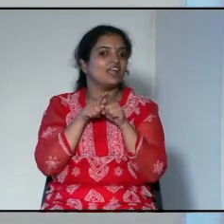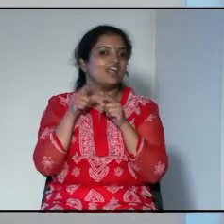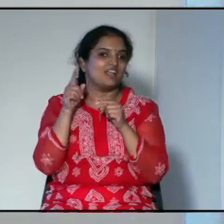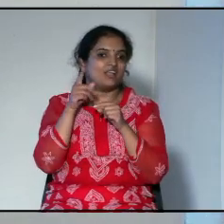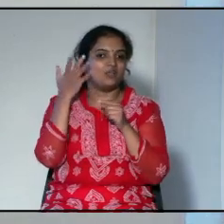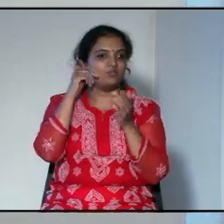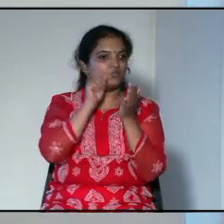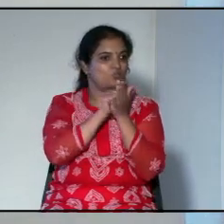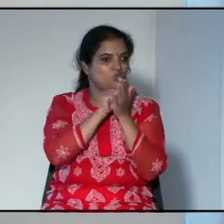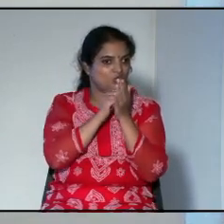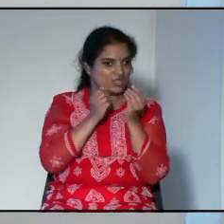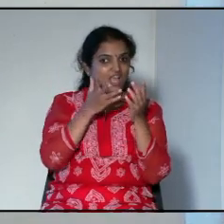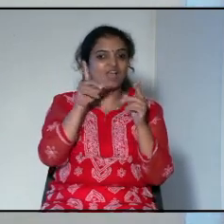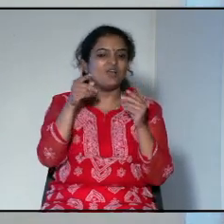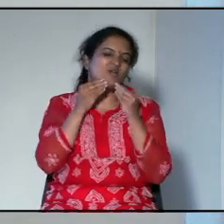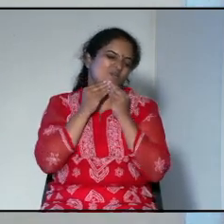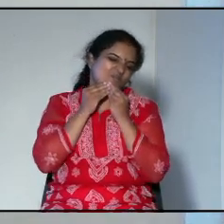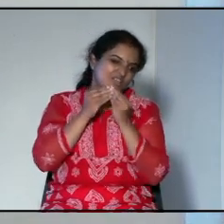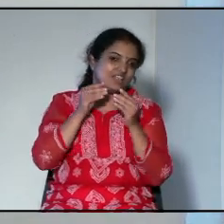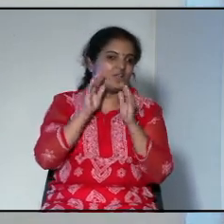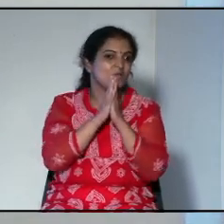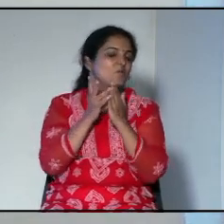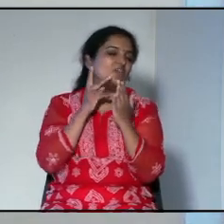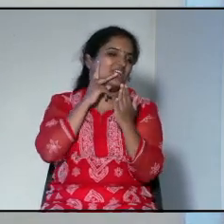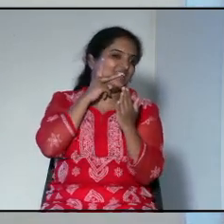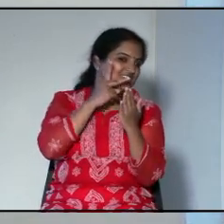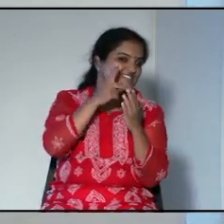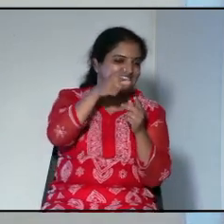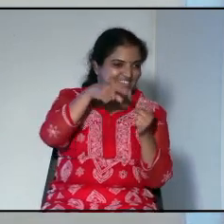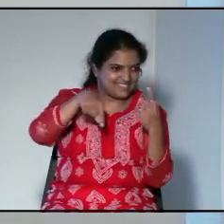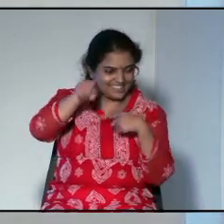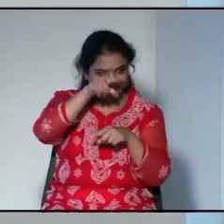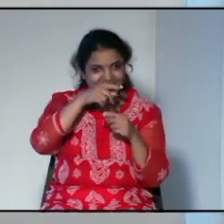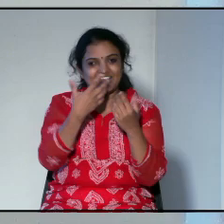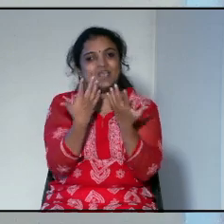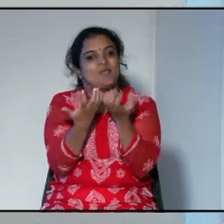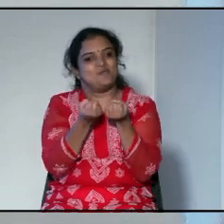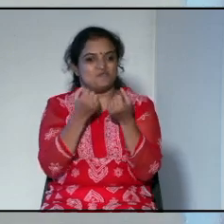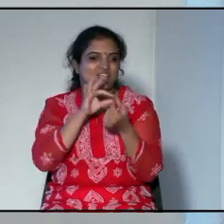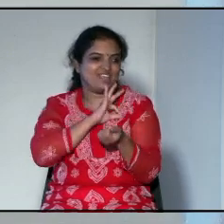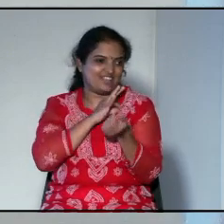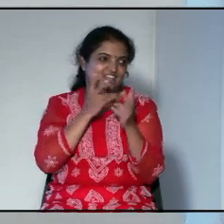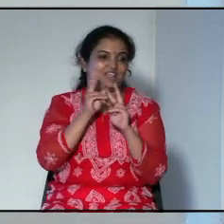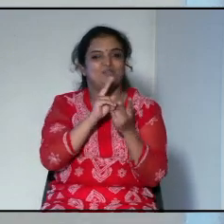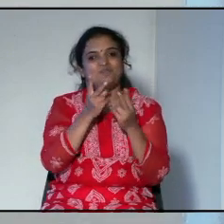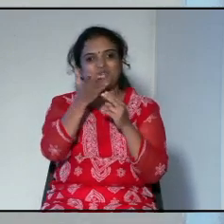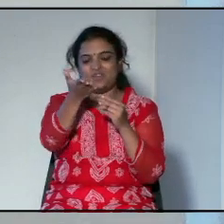the book. I said, I'm not the publisher. I'll do that for you. That. But